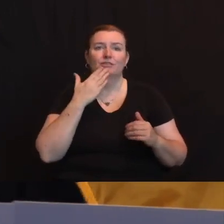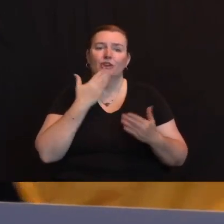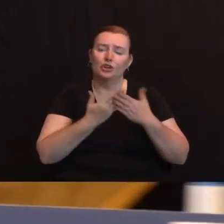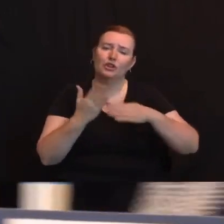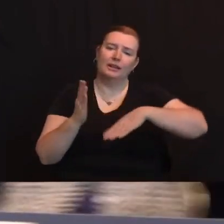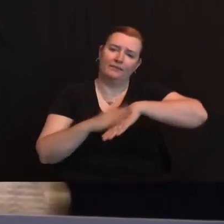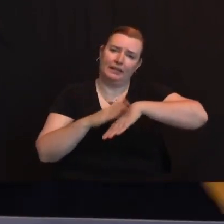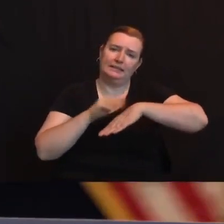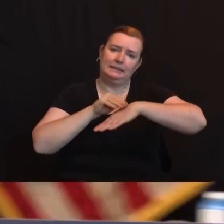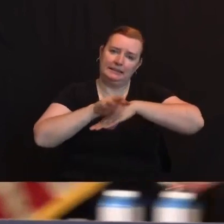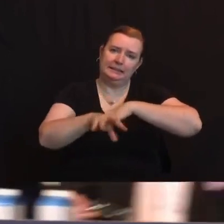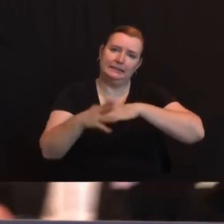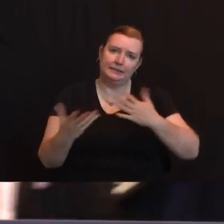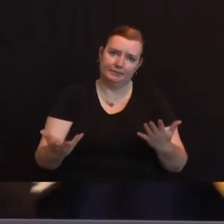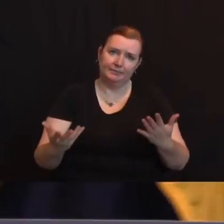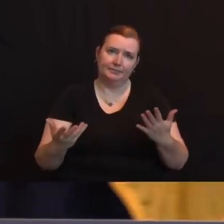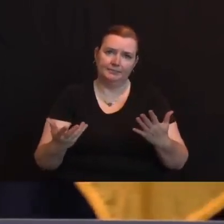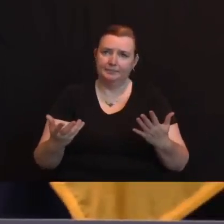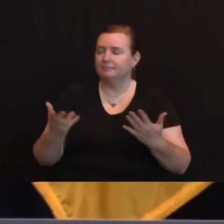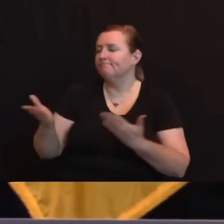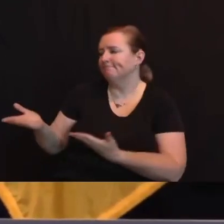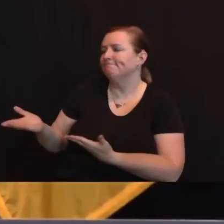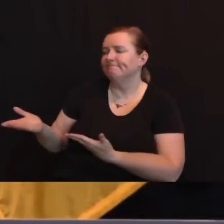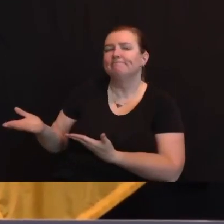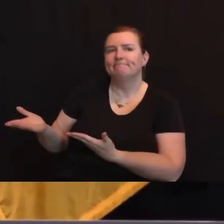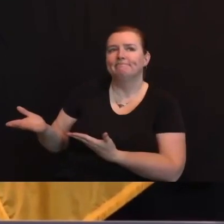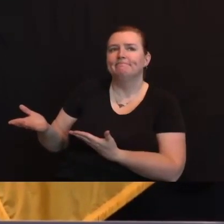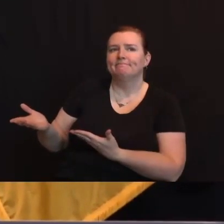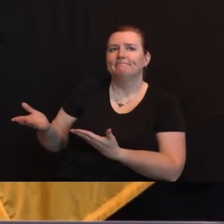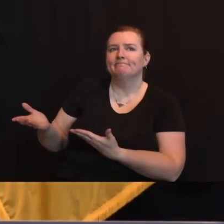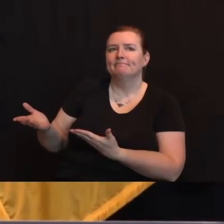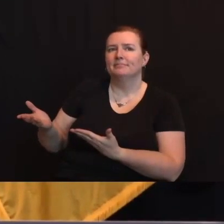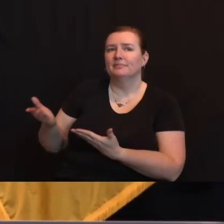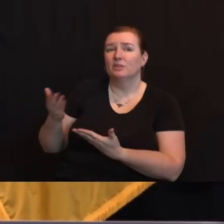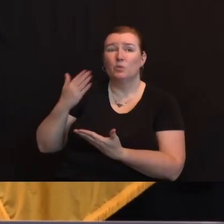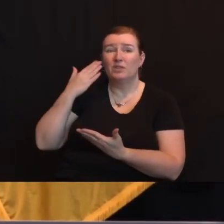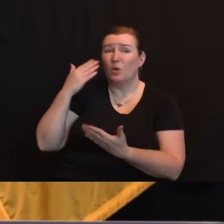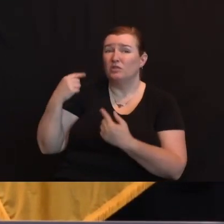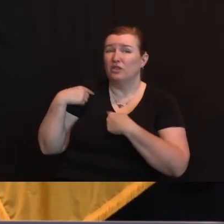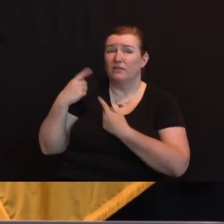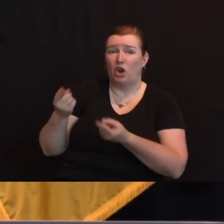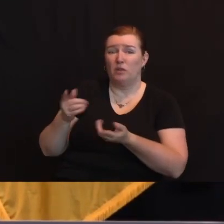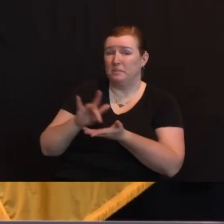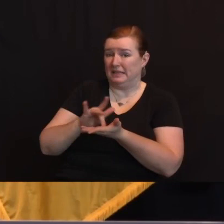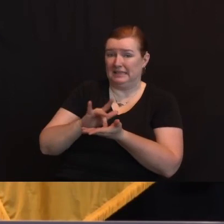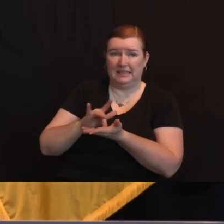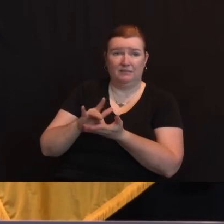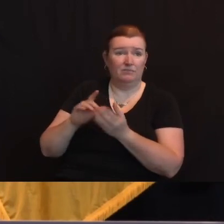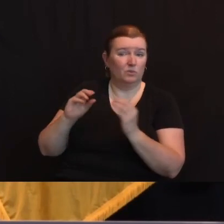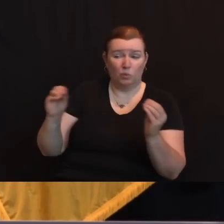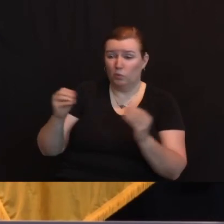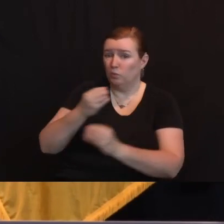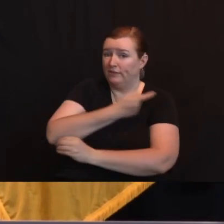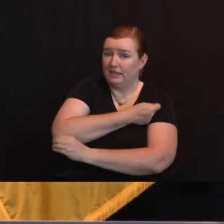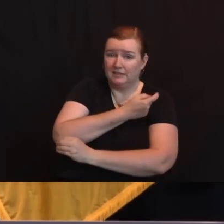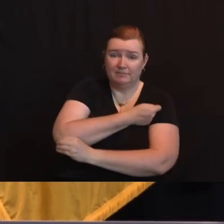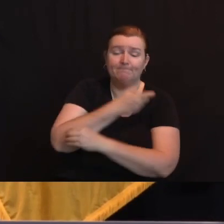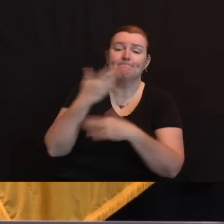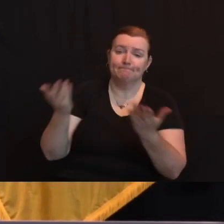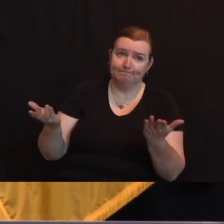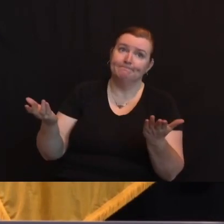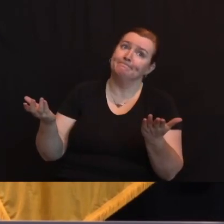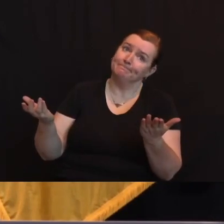kidding aside, we do know some very important things. We know there's no therapeutic. We hope there'll be one. We know there's no vaccine,